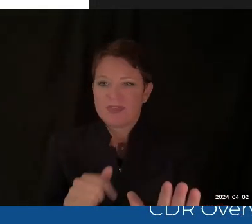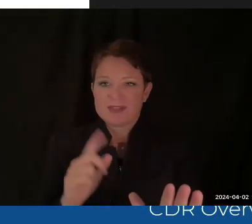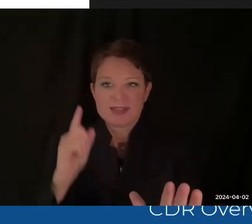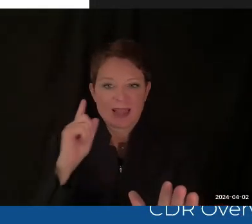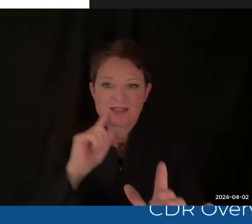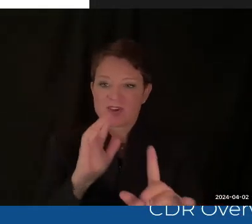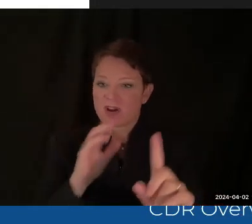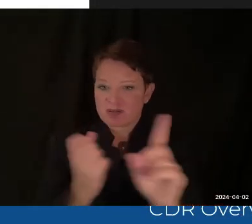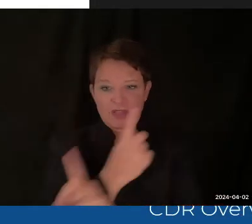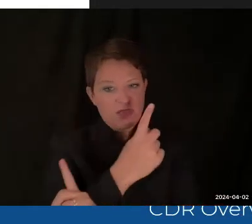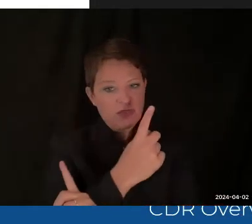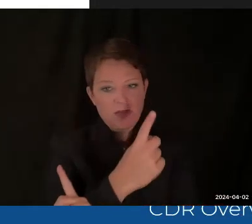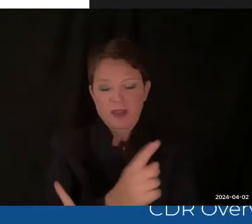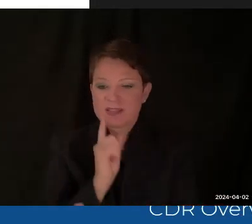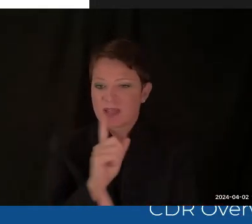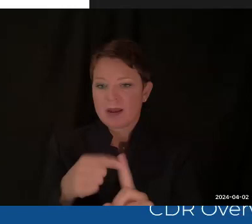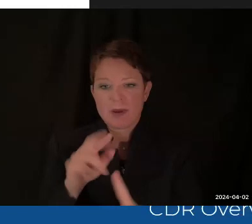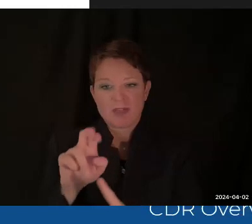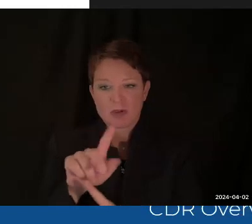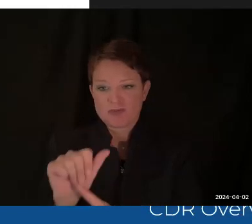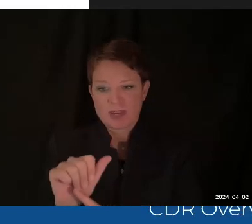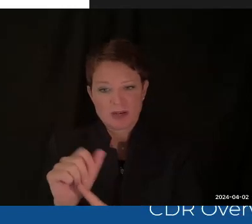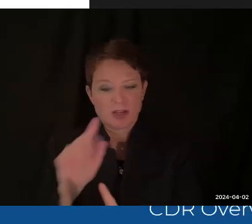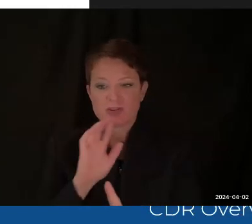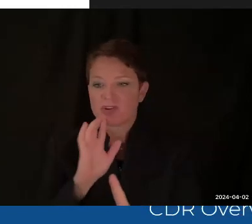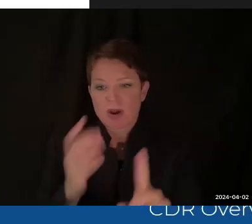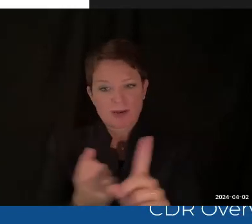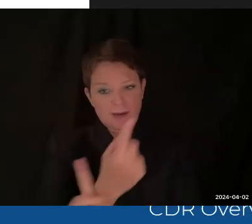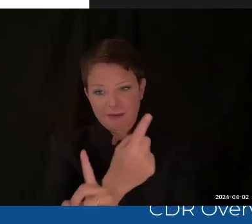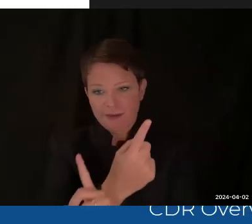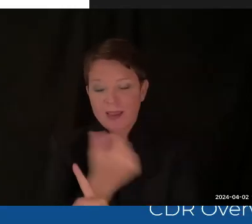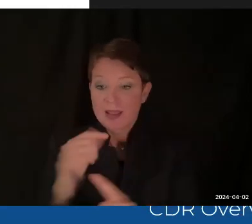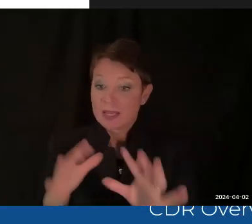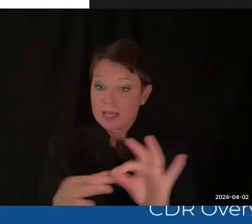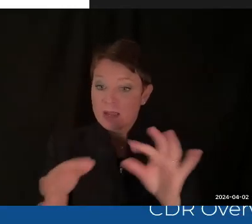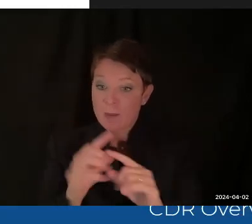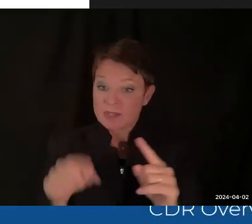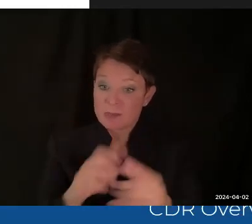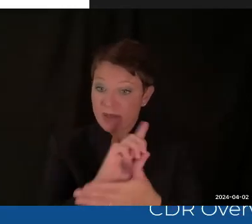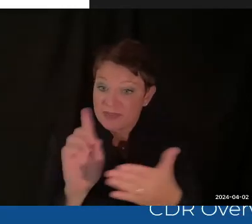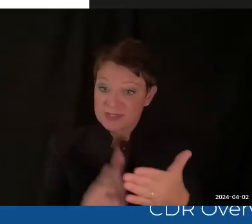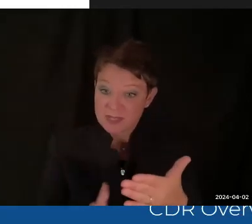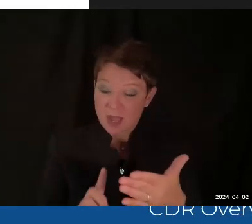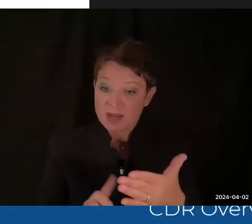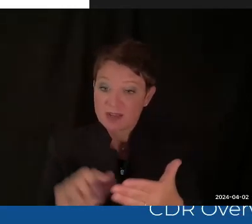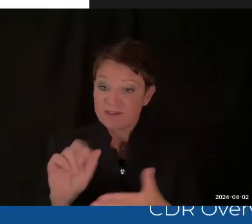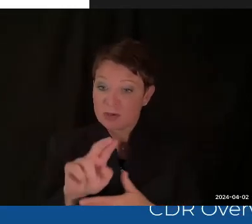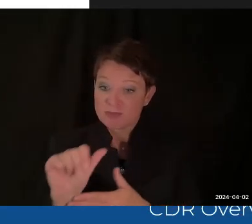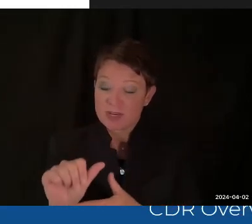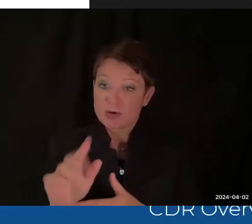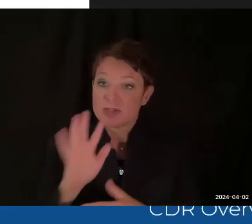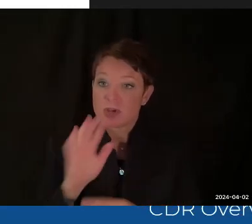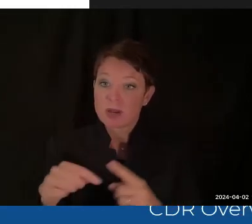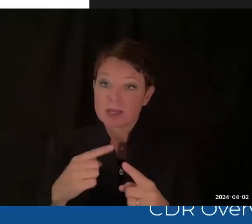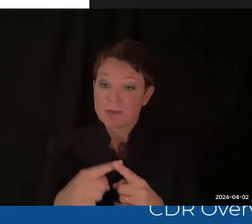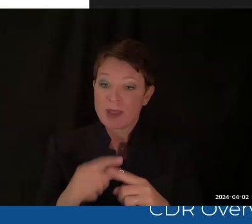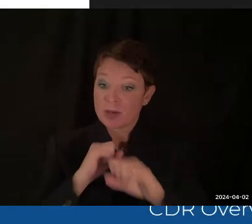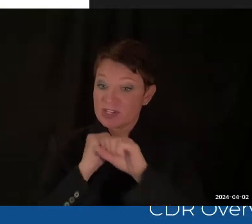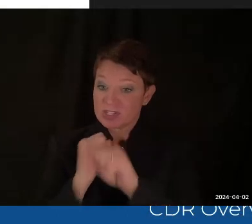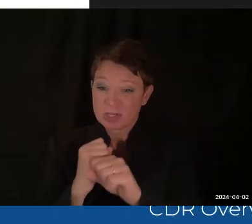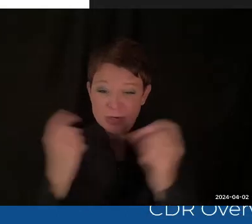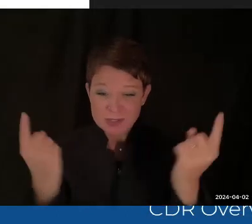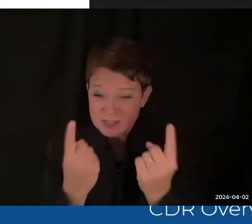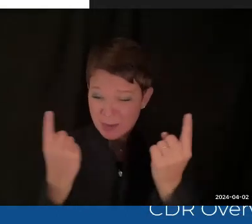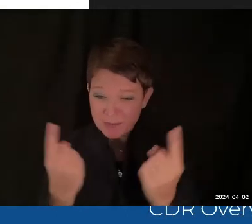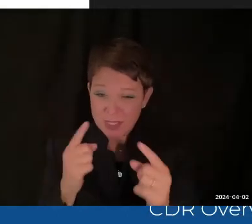has nothing to do with the arena. Do you have any comments related to the design of the arena? Are you talking about security or